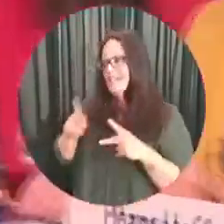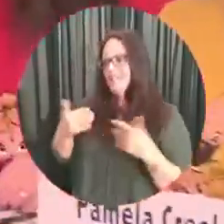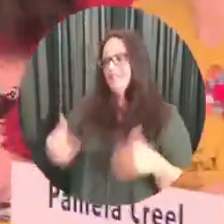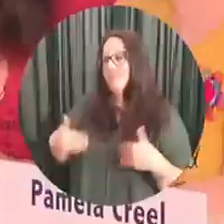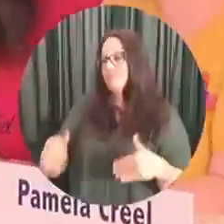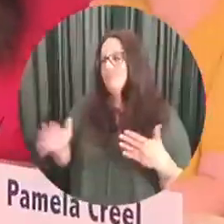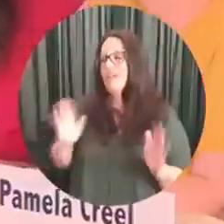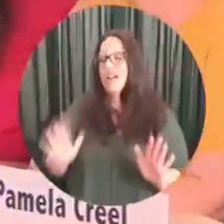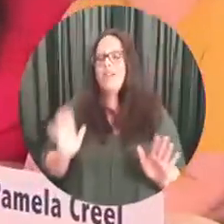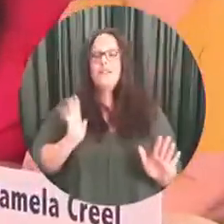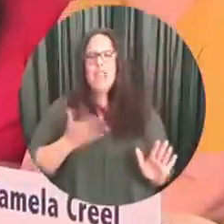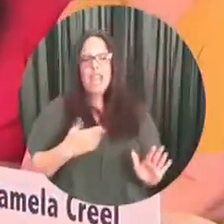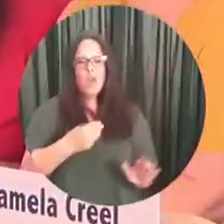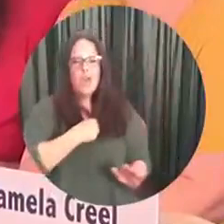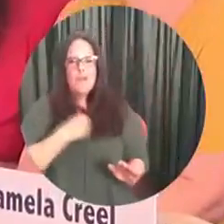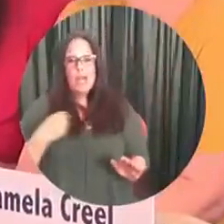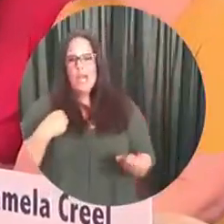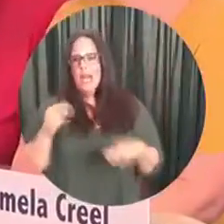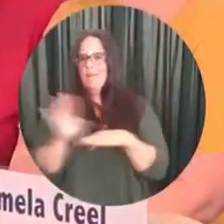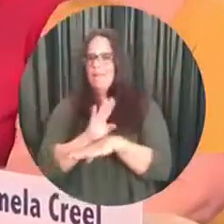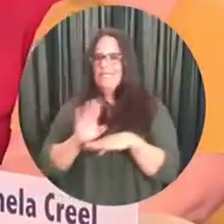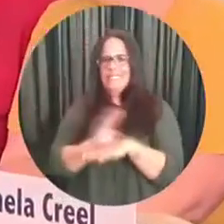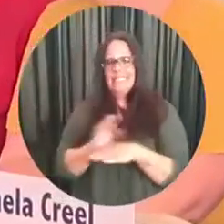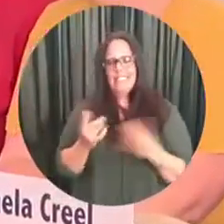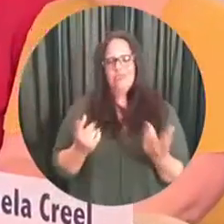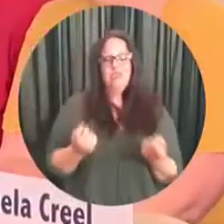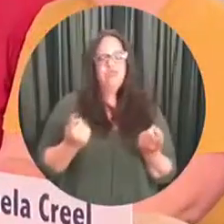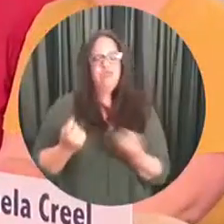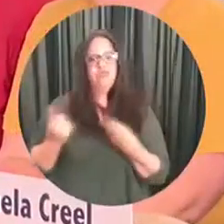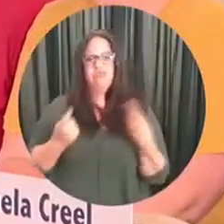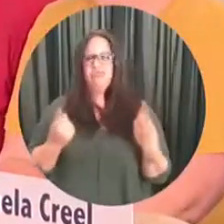business is showing up, showcasing today. Let's give Charlie a call,